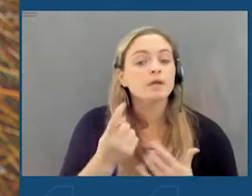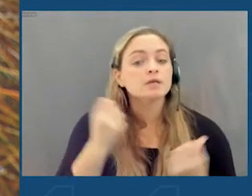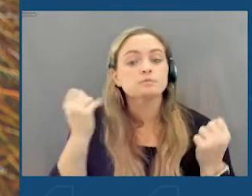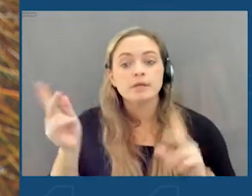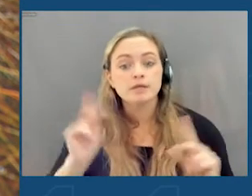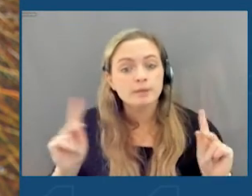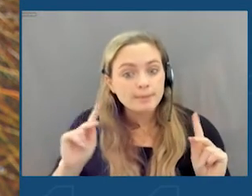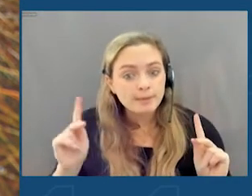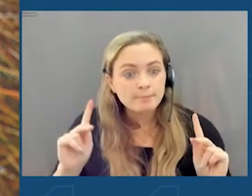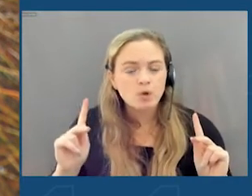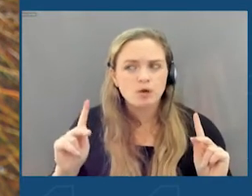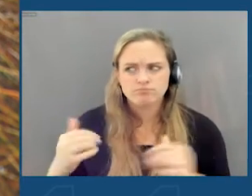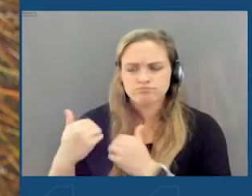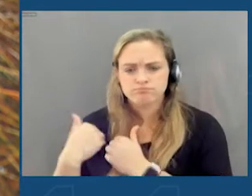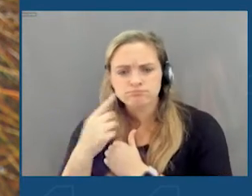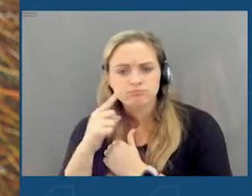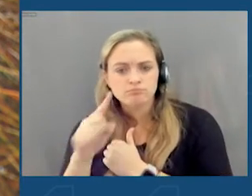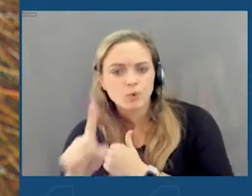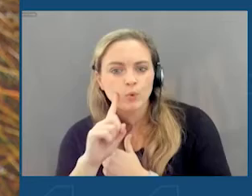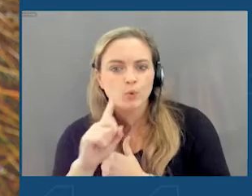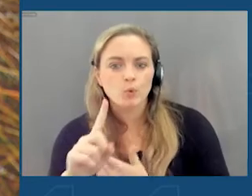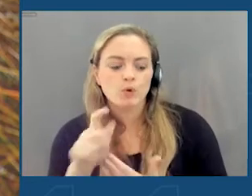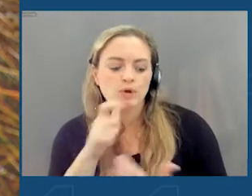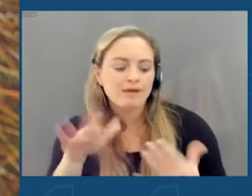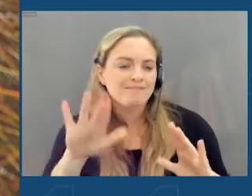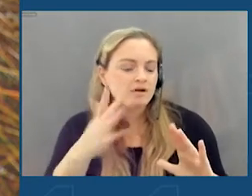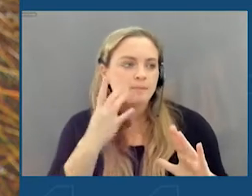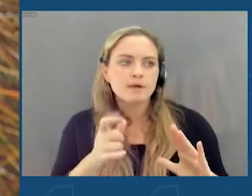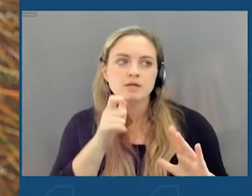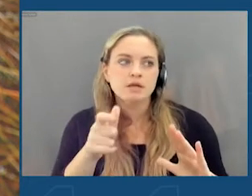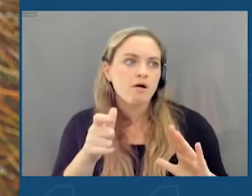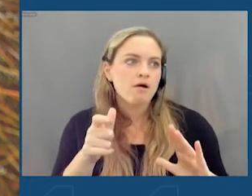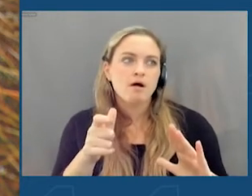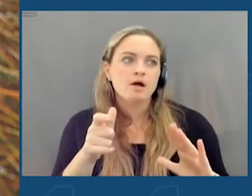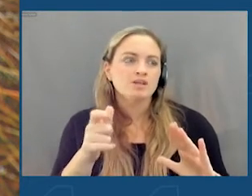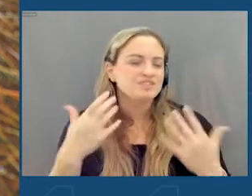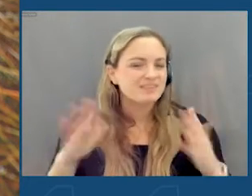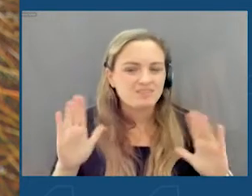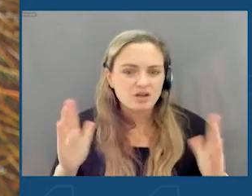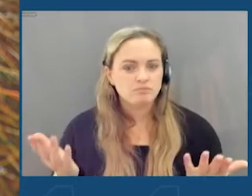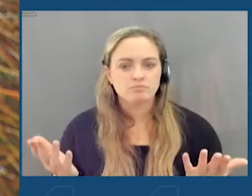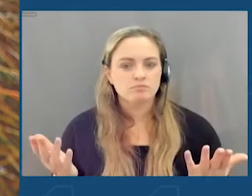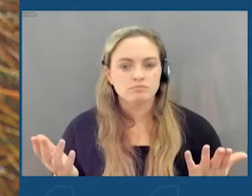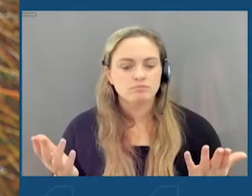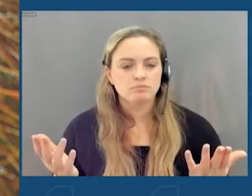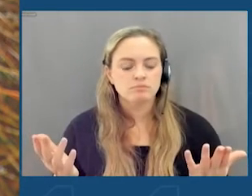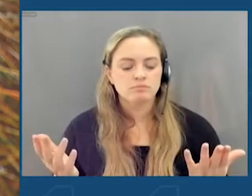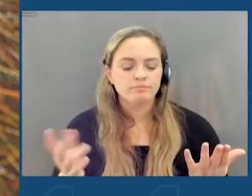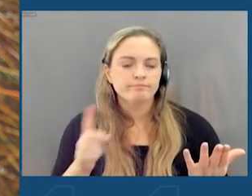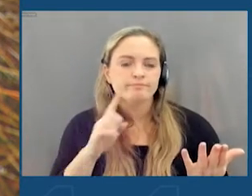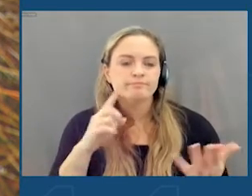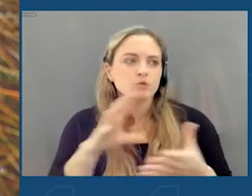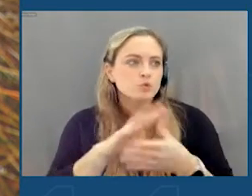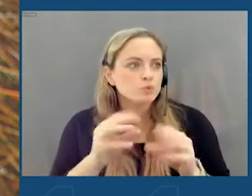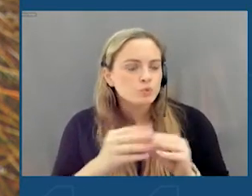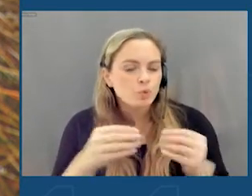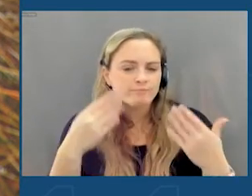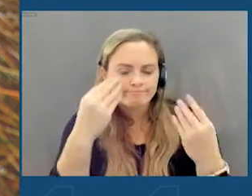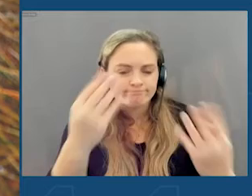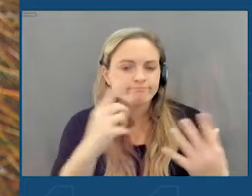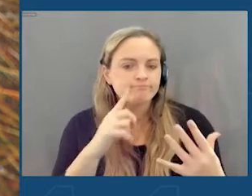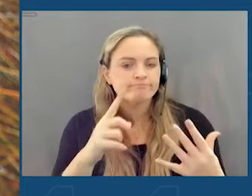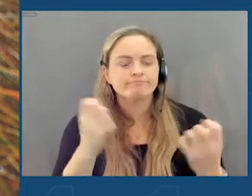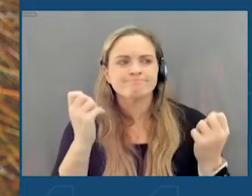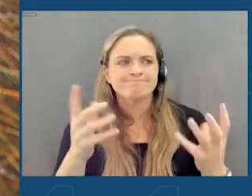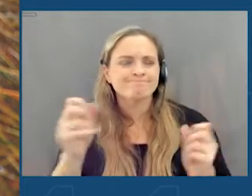people counted on you. Not giving up because you didn't give in. Not giving up because you're telling the story of countless number